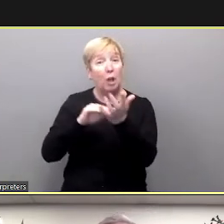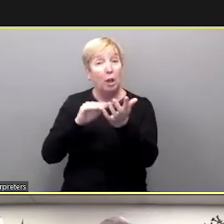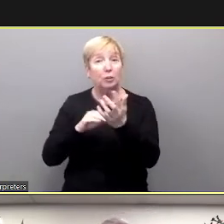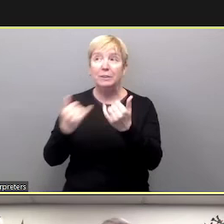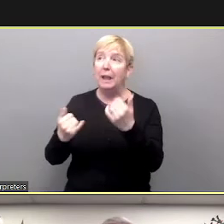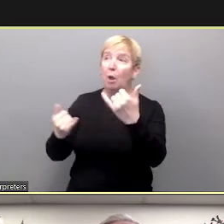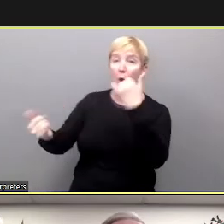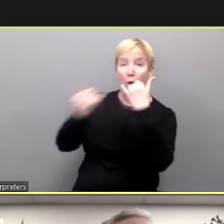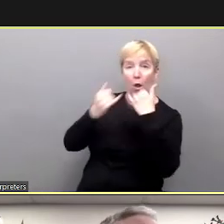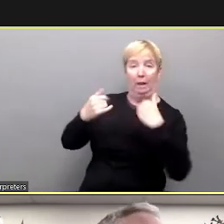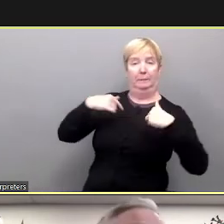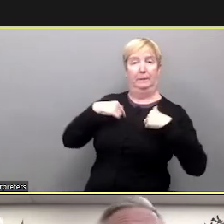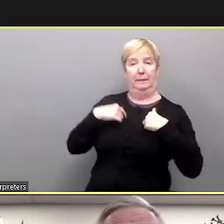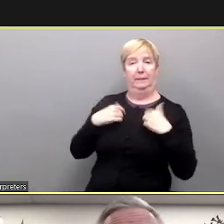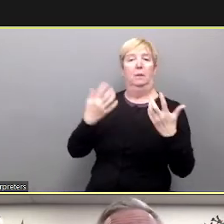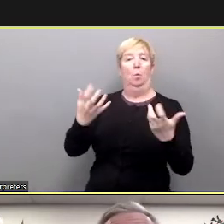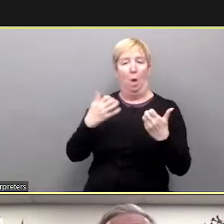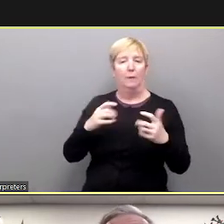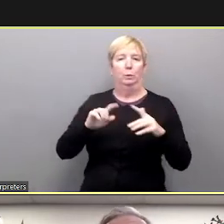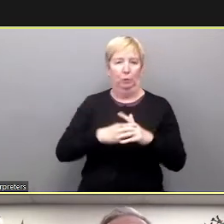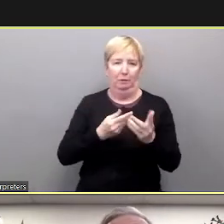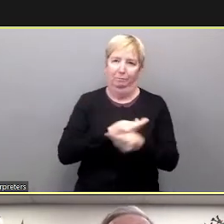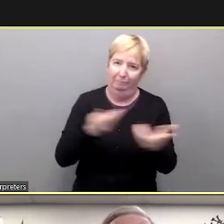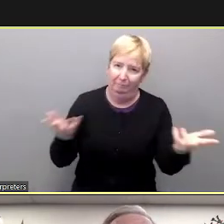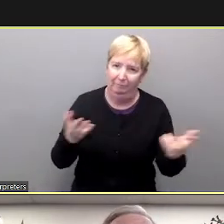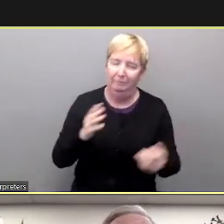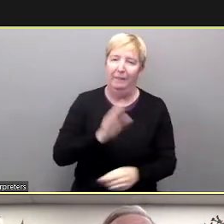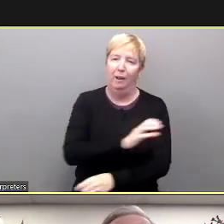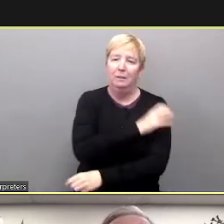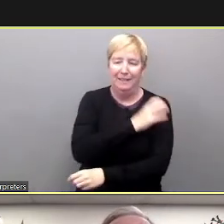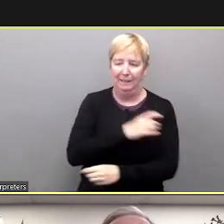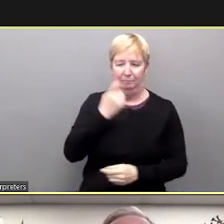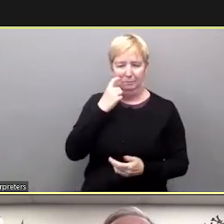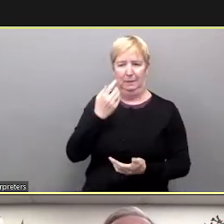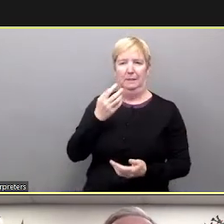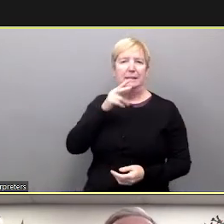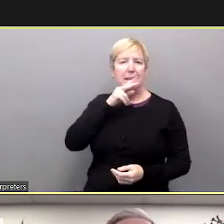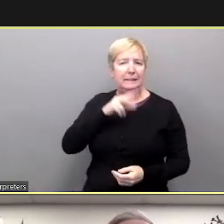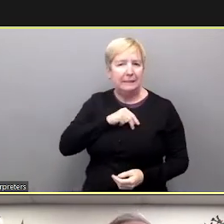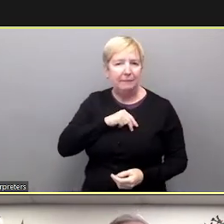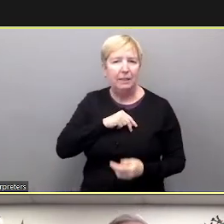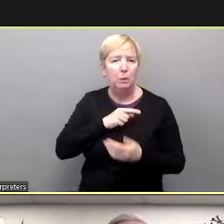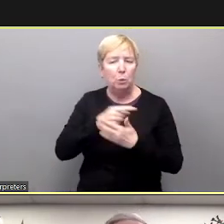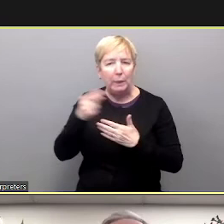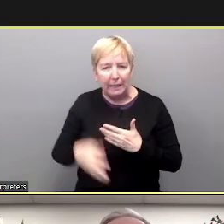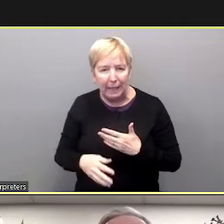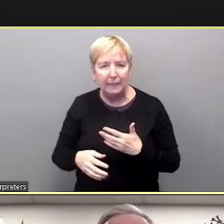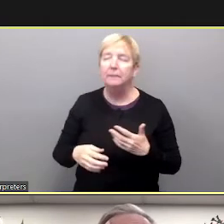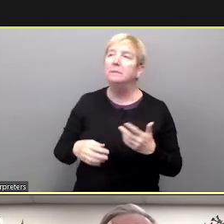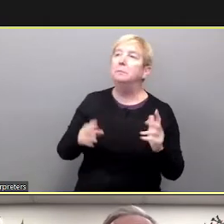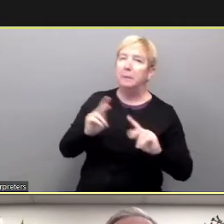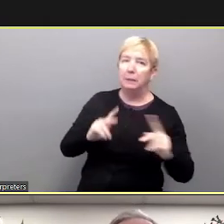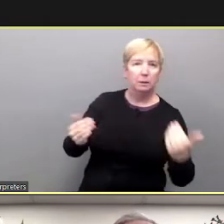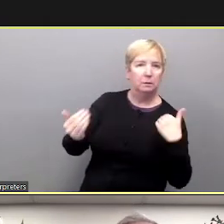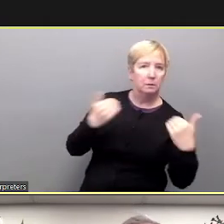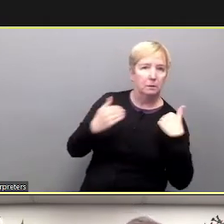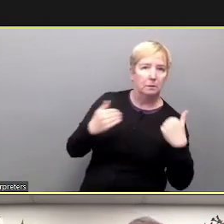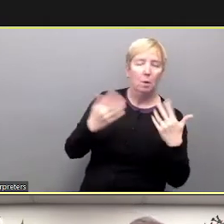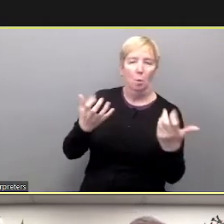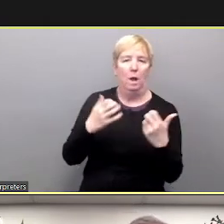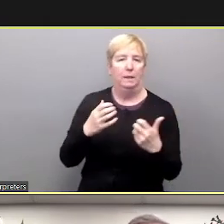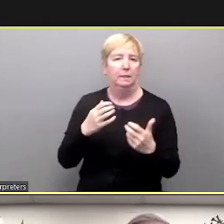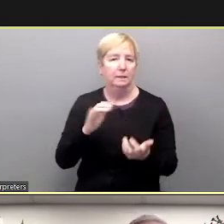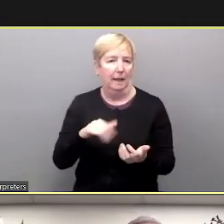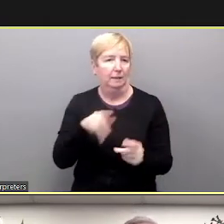treatment over the weekend, Thanksgiving weekend. We got those folks set up. You can call your own provider if you test positive